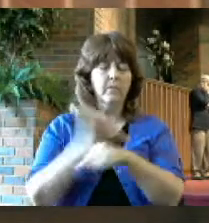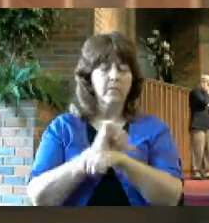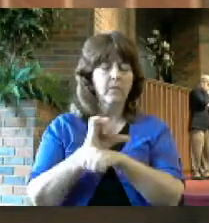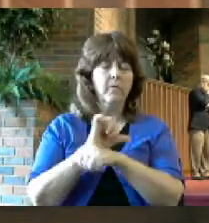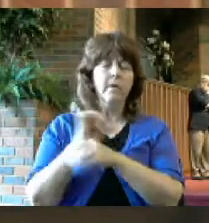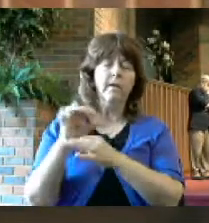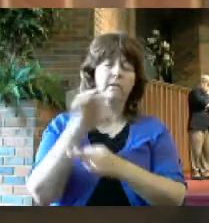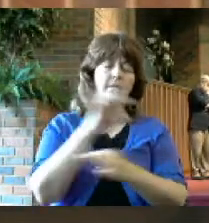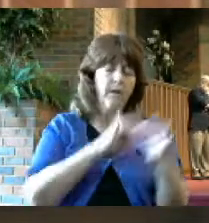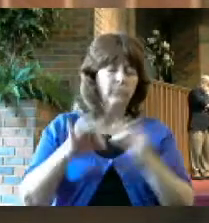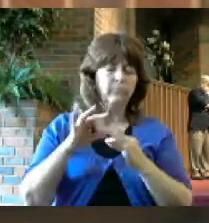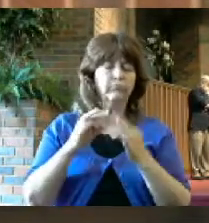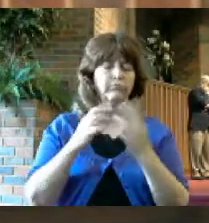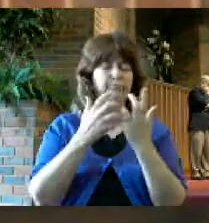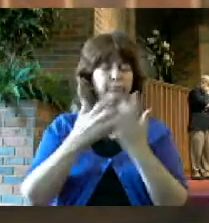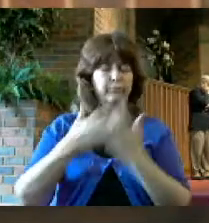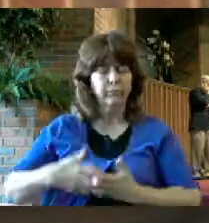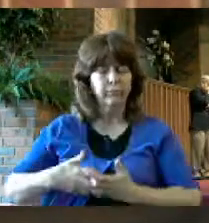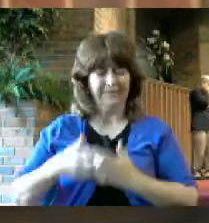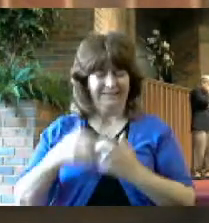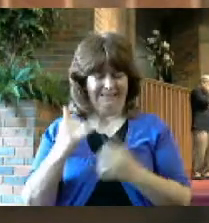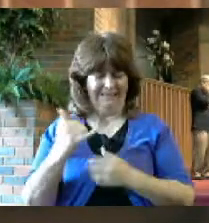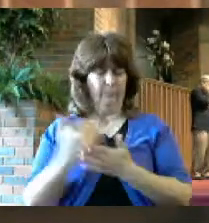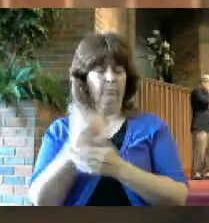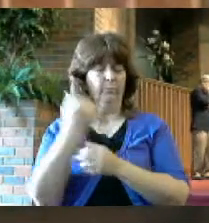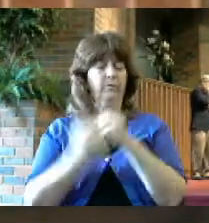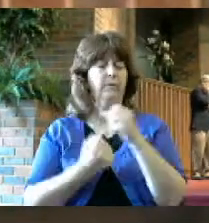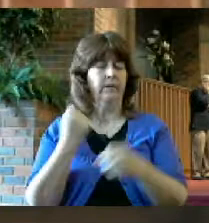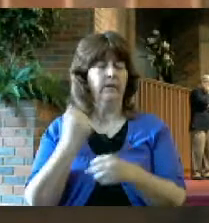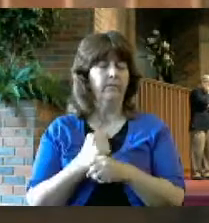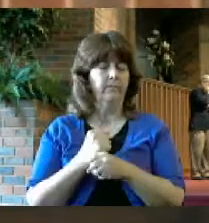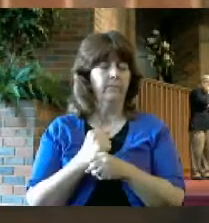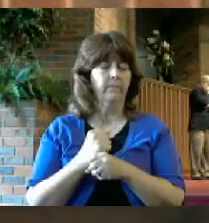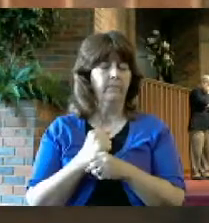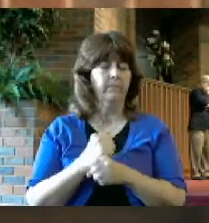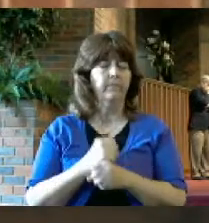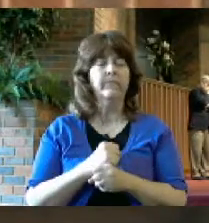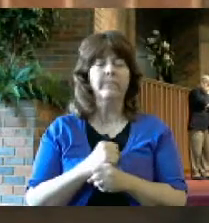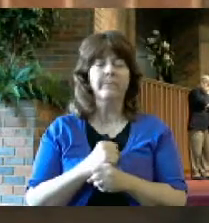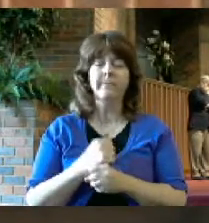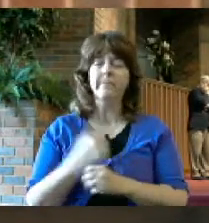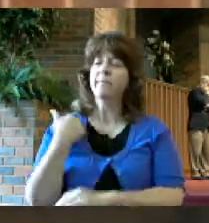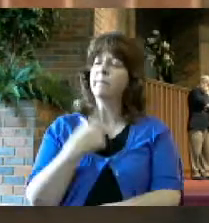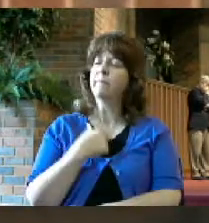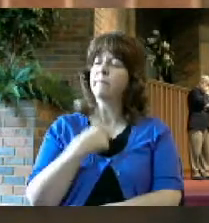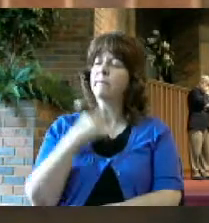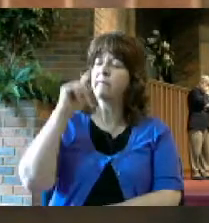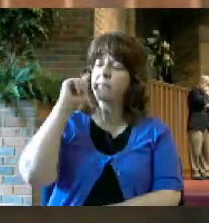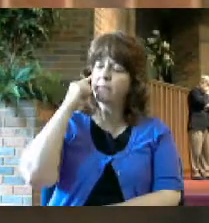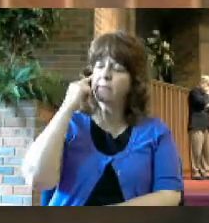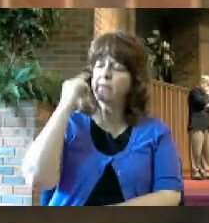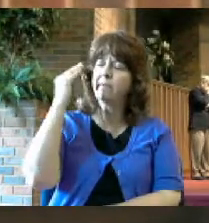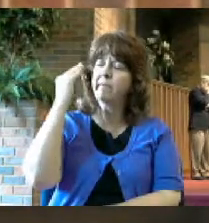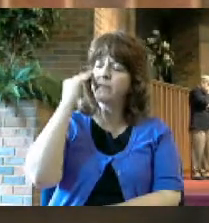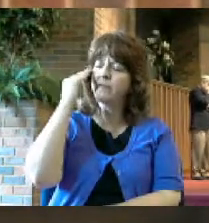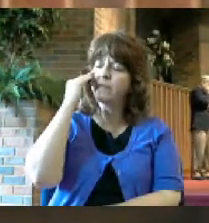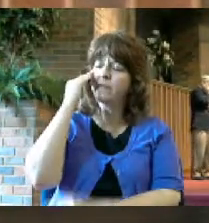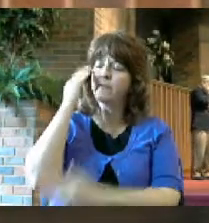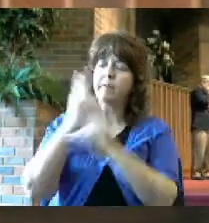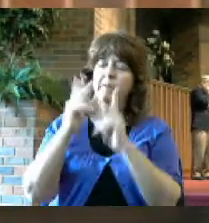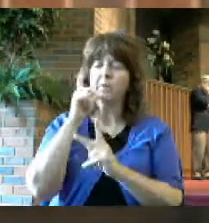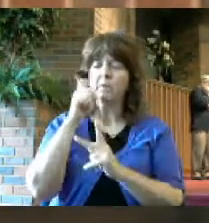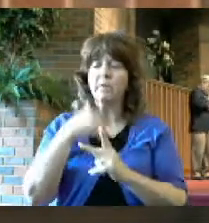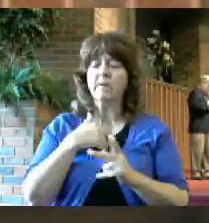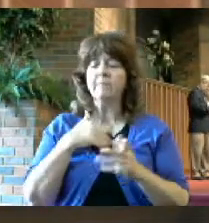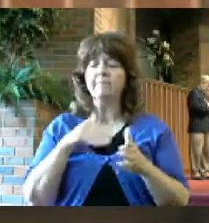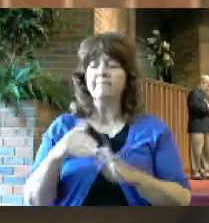year. Father, we're mindful of those that have may be grieving because of the loss of loved ones and those who are